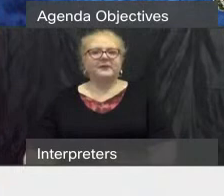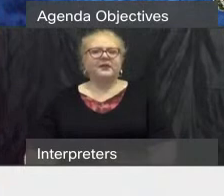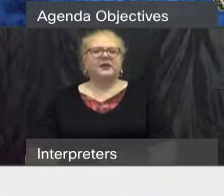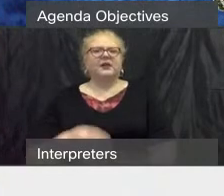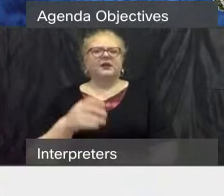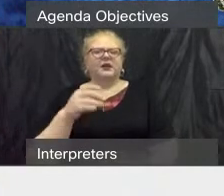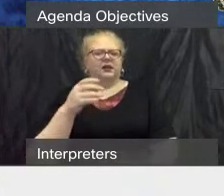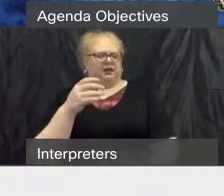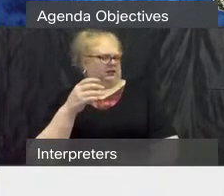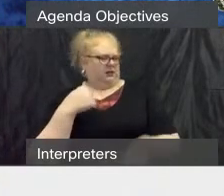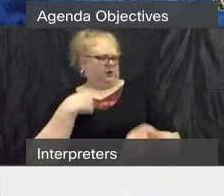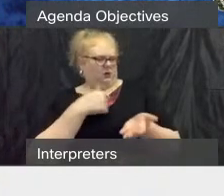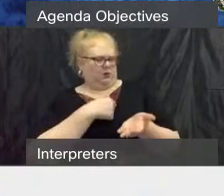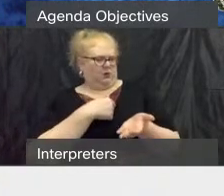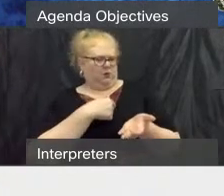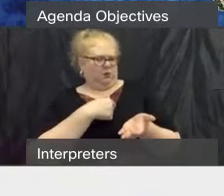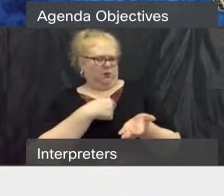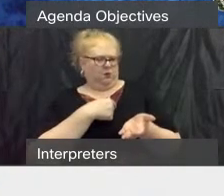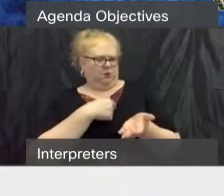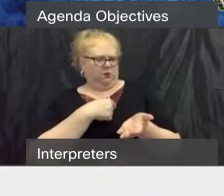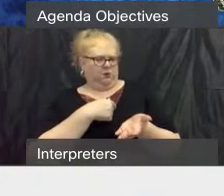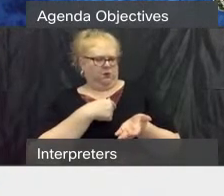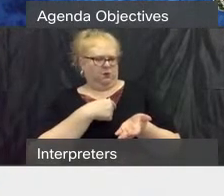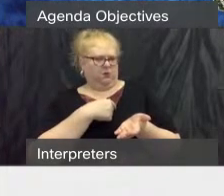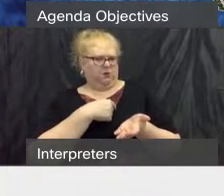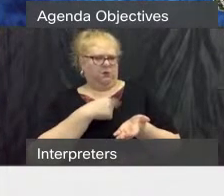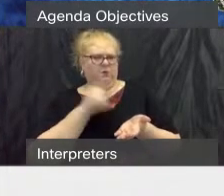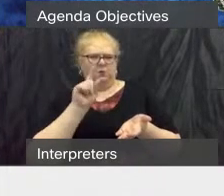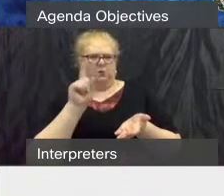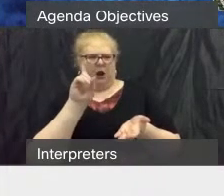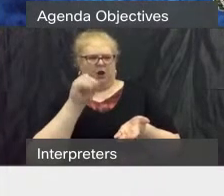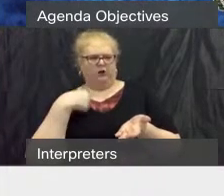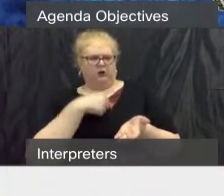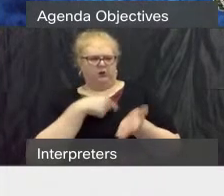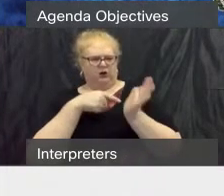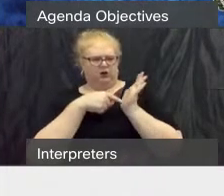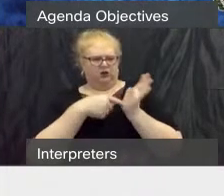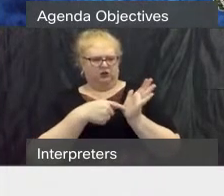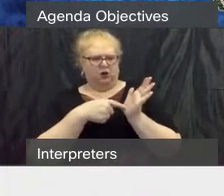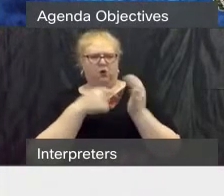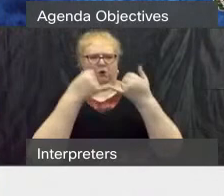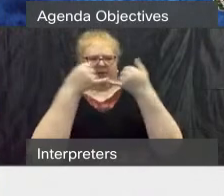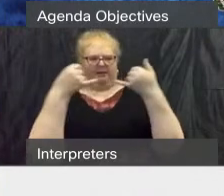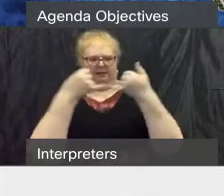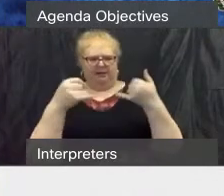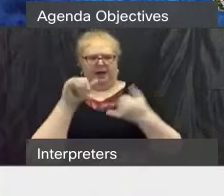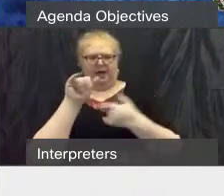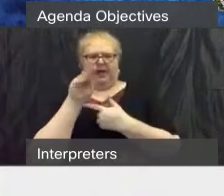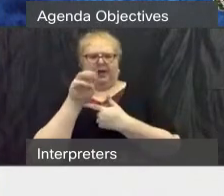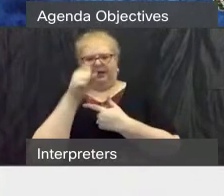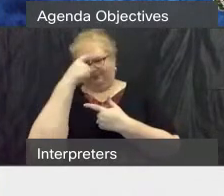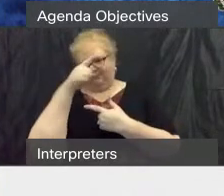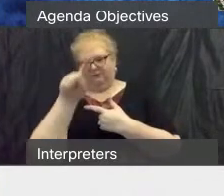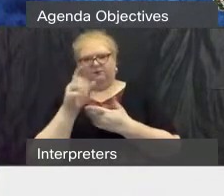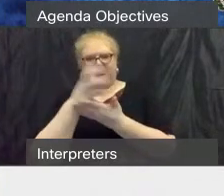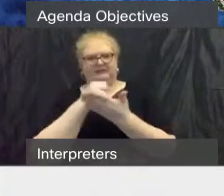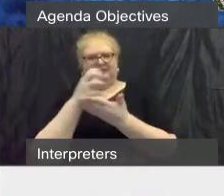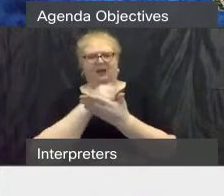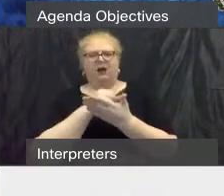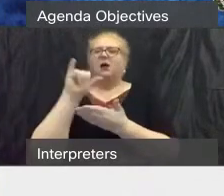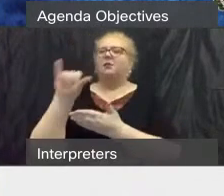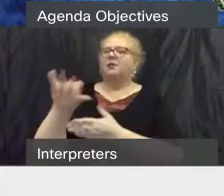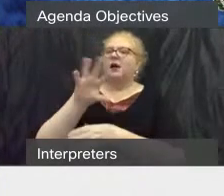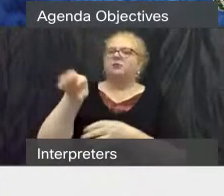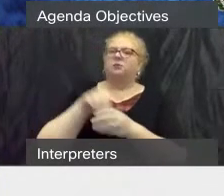Where do we show on line items overtime for salaries? Is that That's part of the personnel